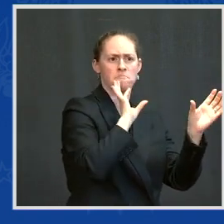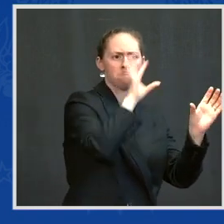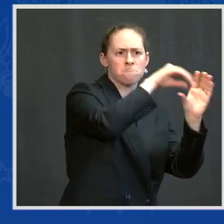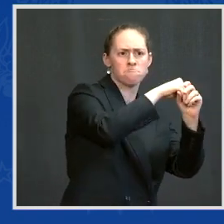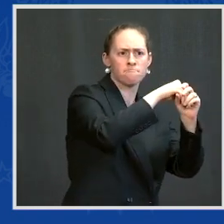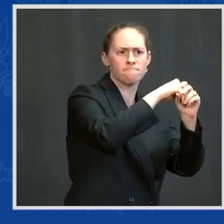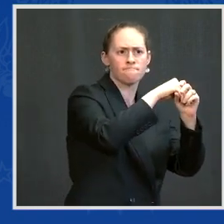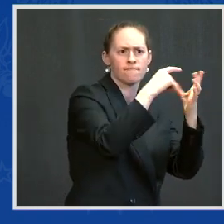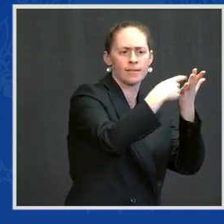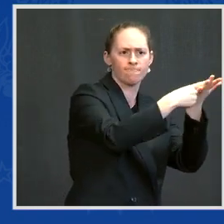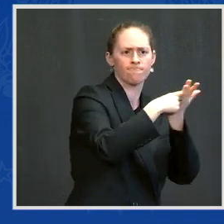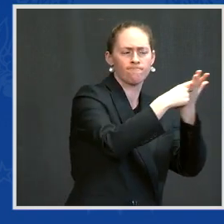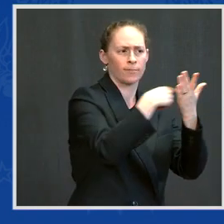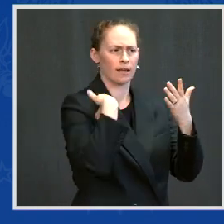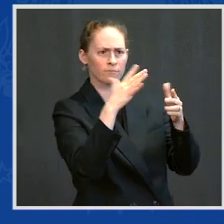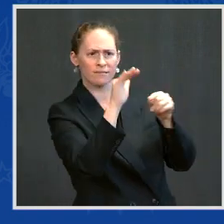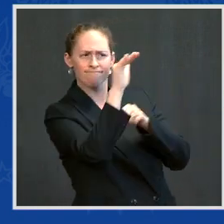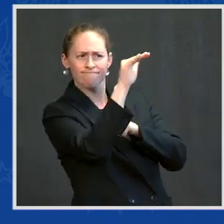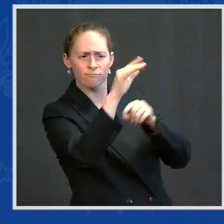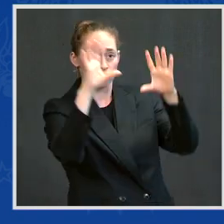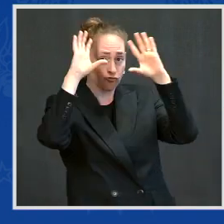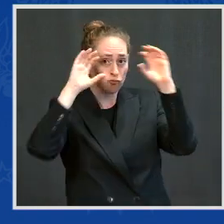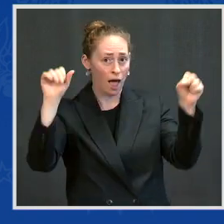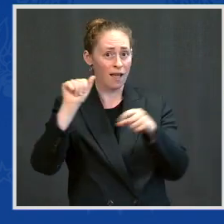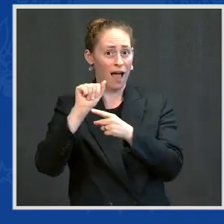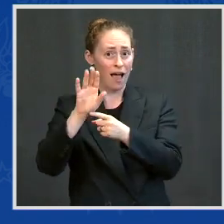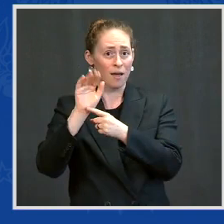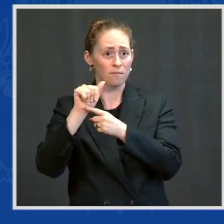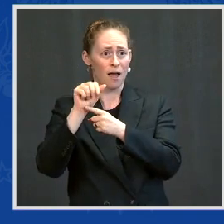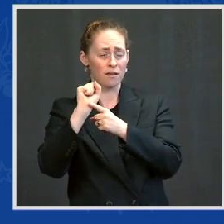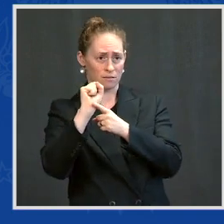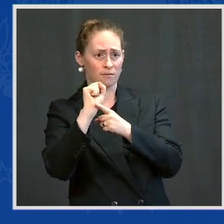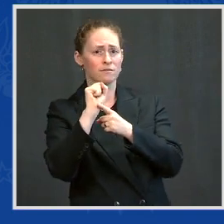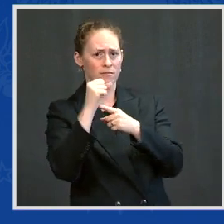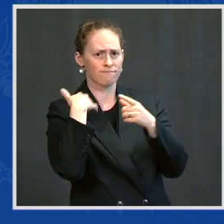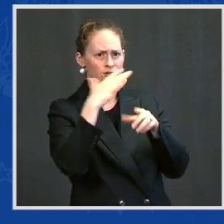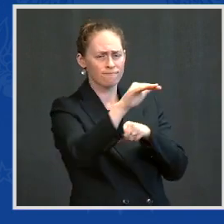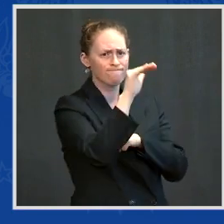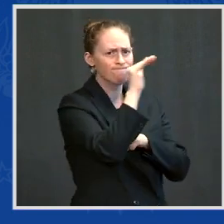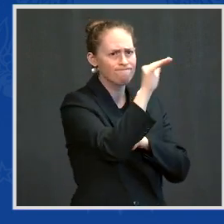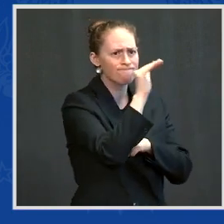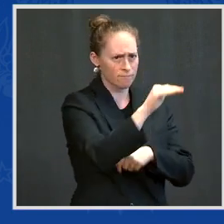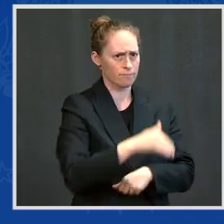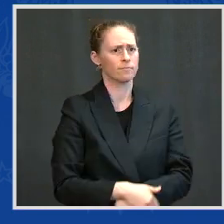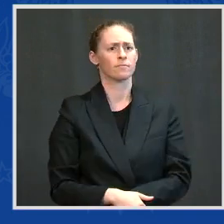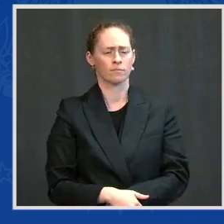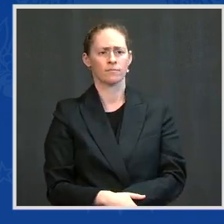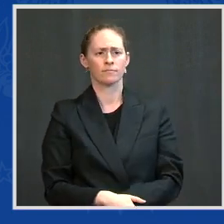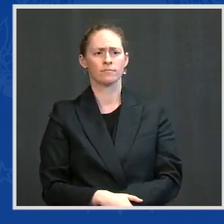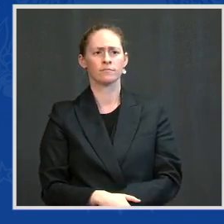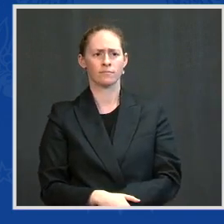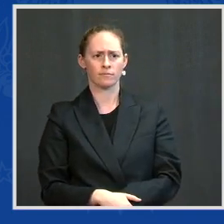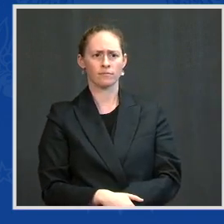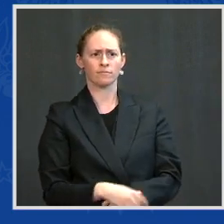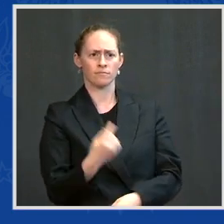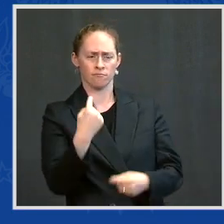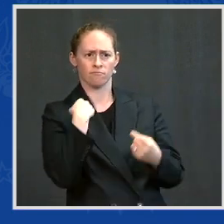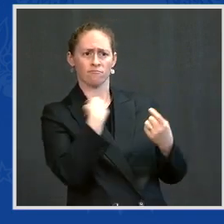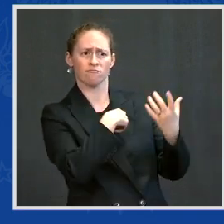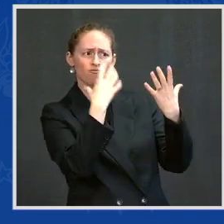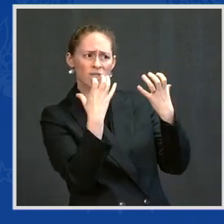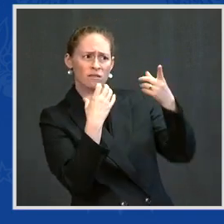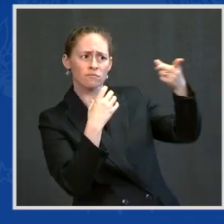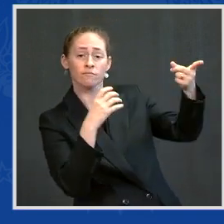Abbas. We're going to make sure that we are going to provide for security in the West Bank, and